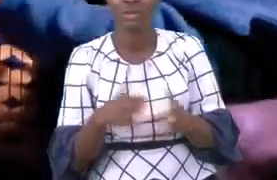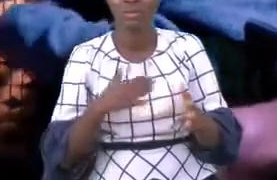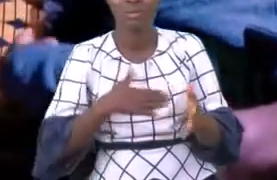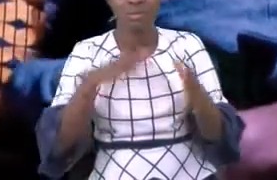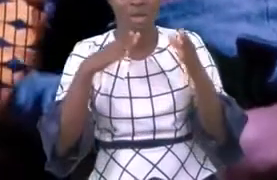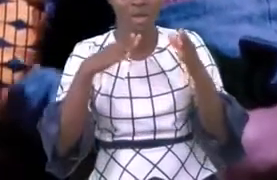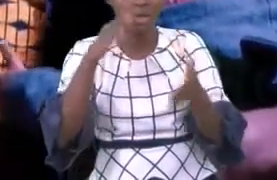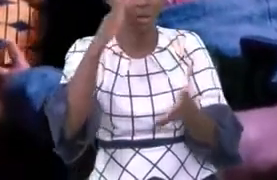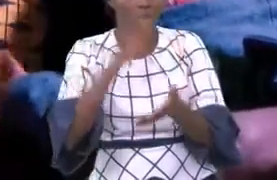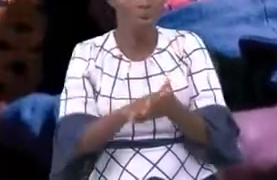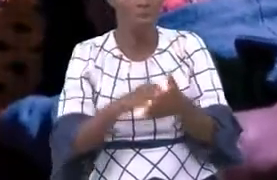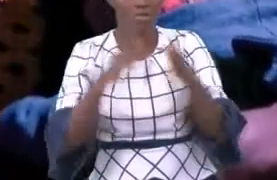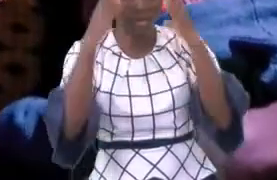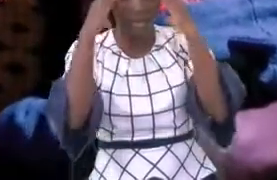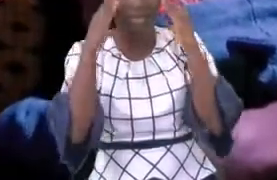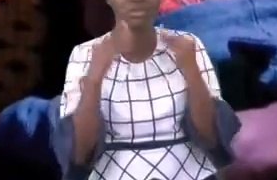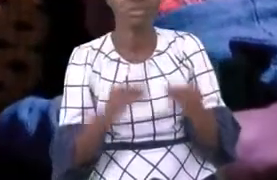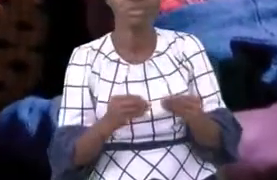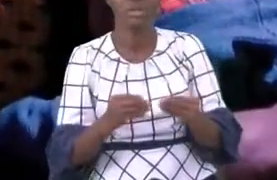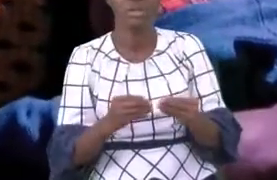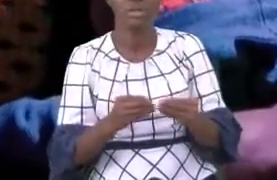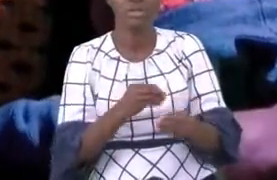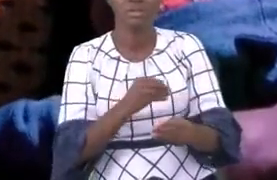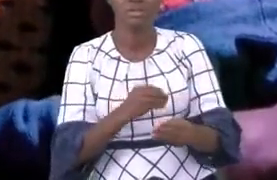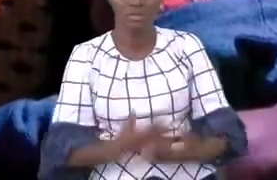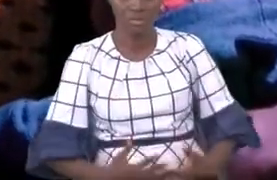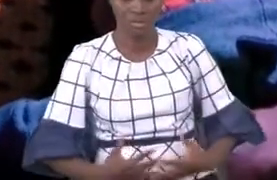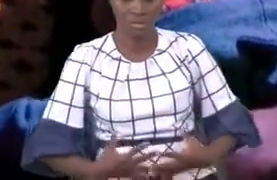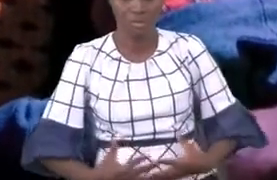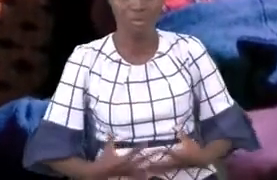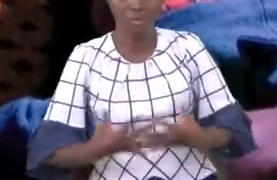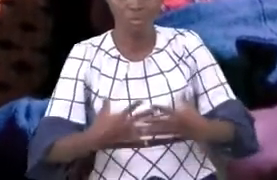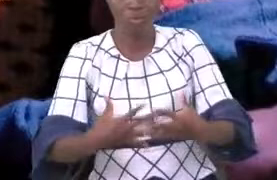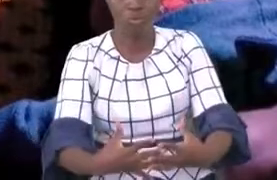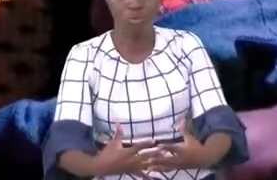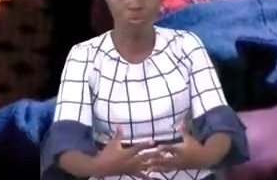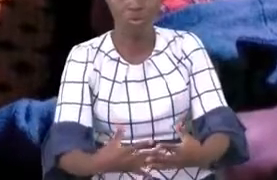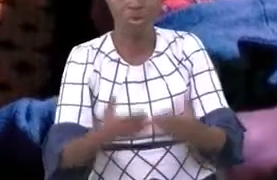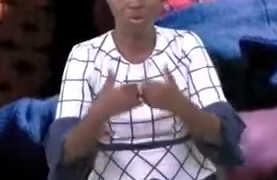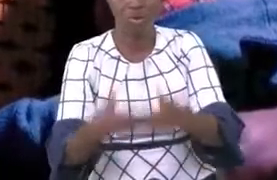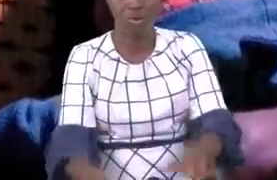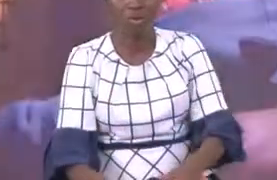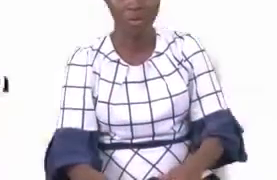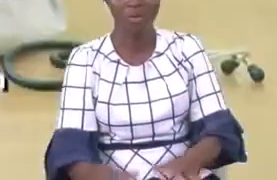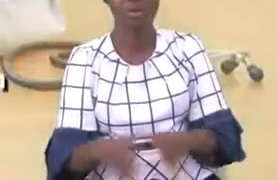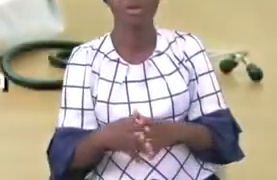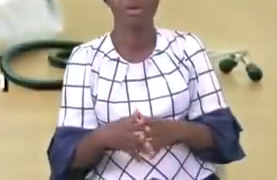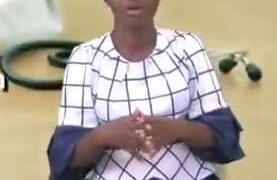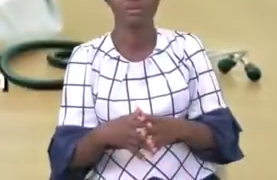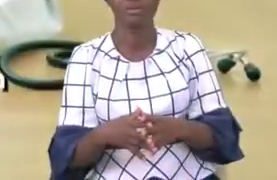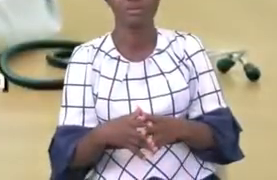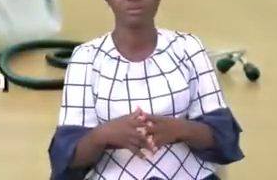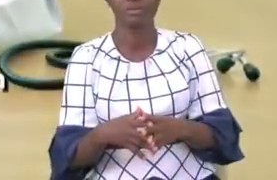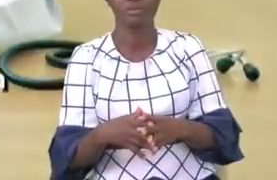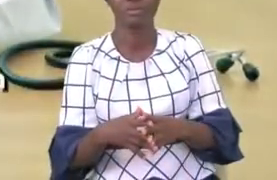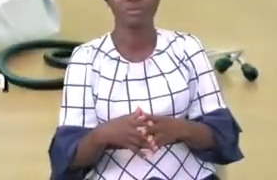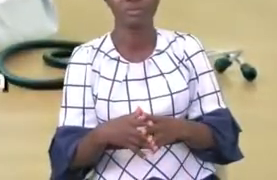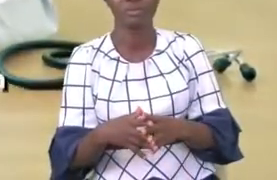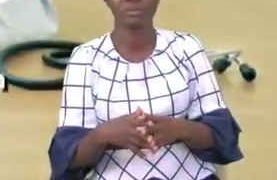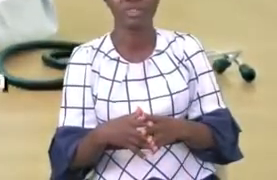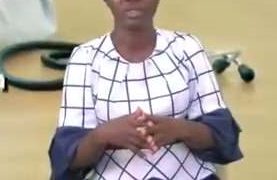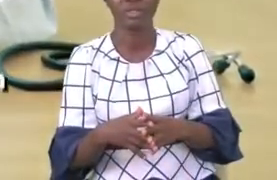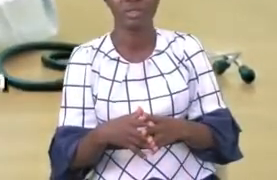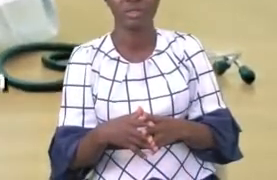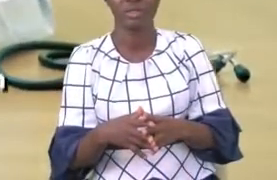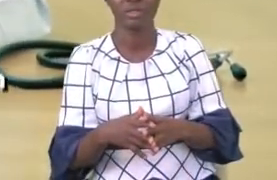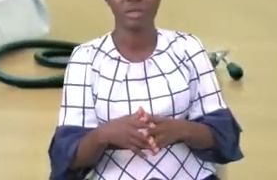hospital, only to be told by the doctor that my wife has multiple fibroids. Fibroid is a common gynecological